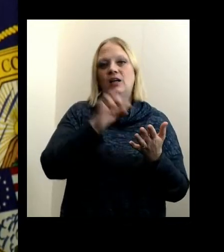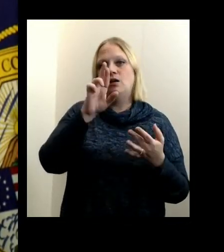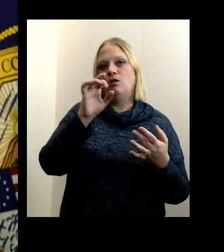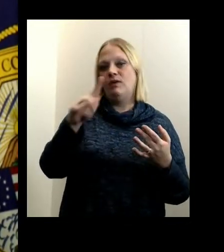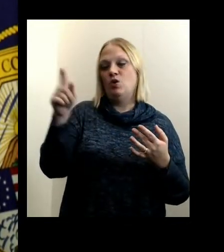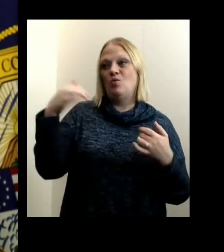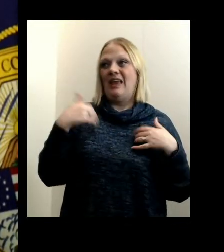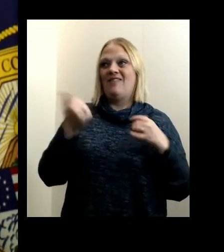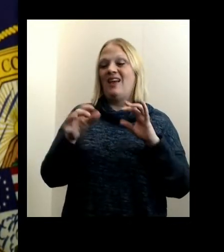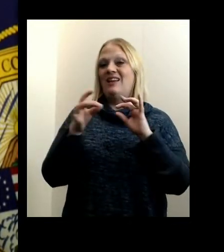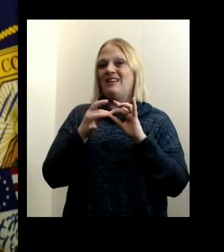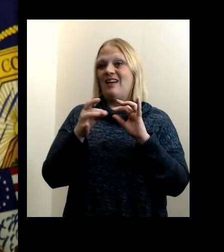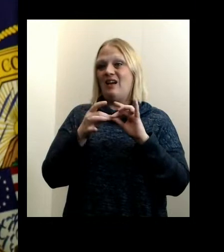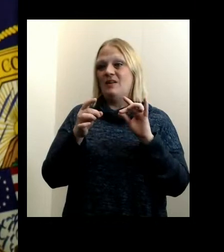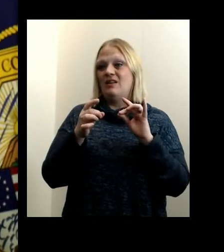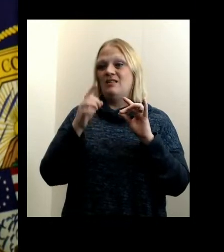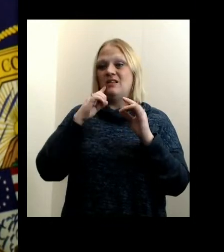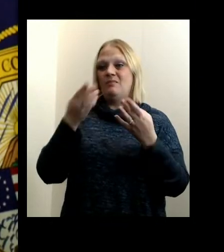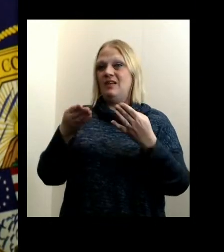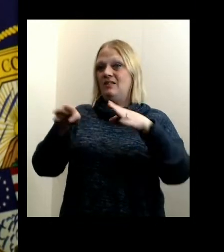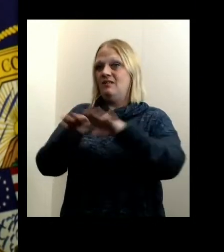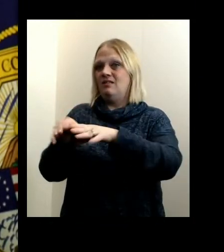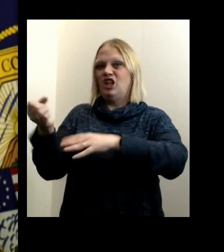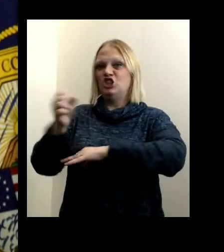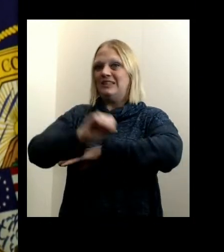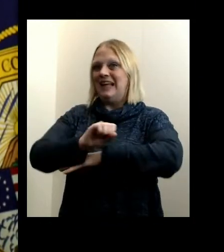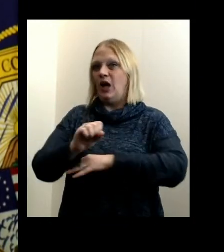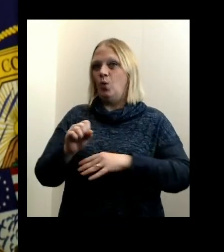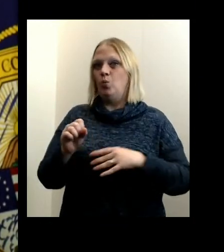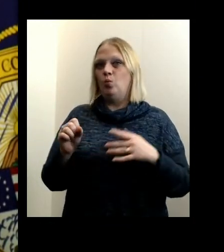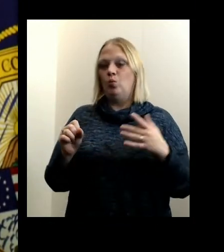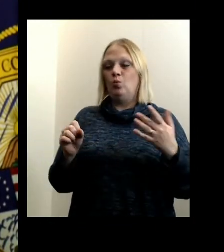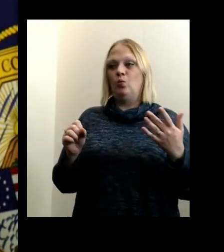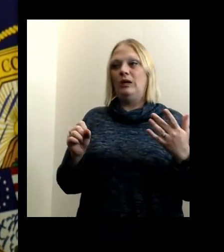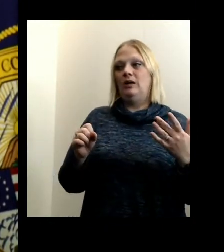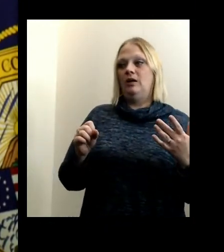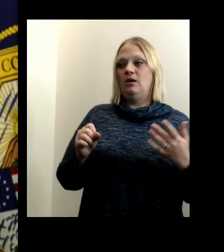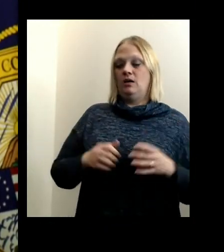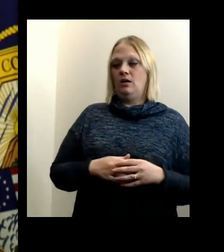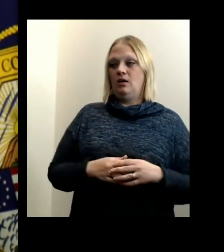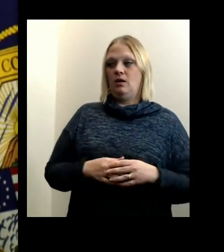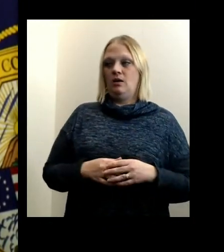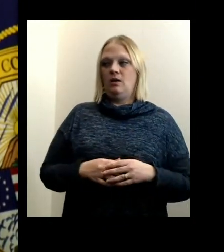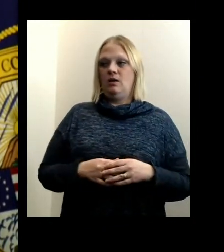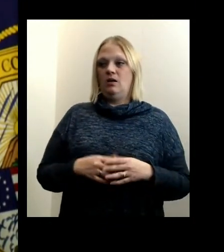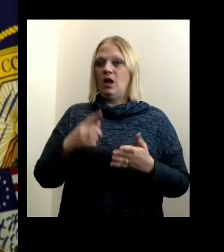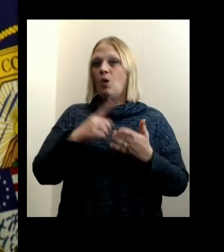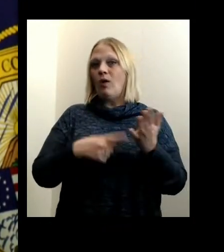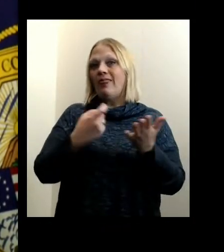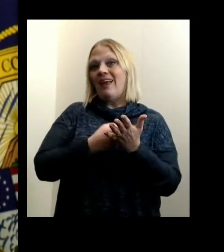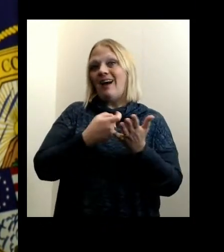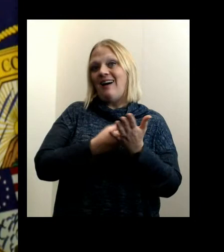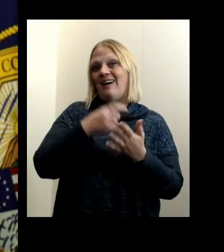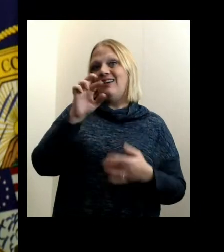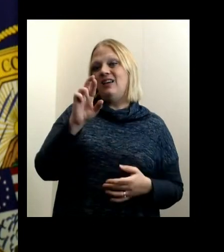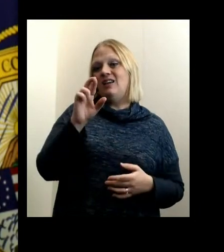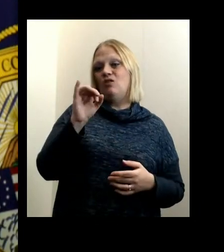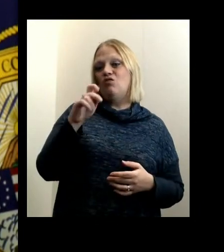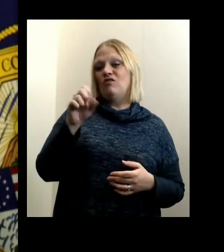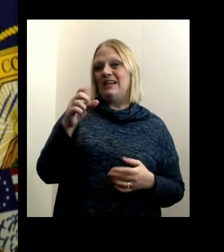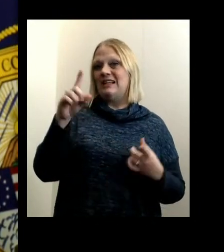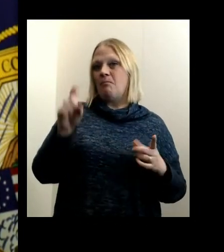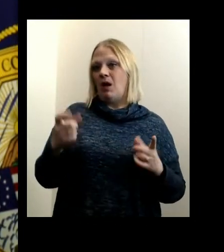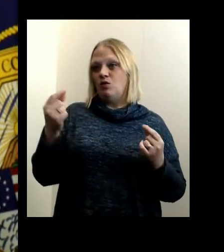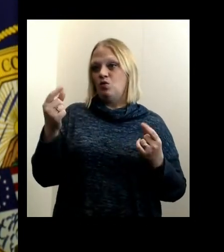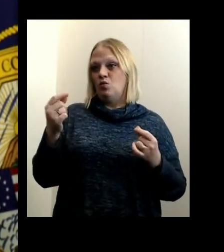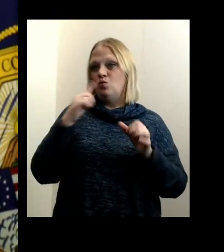comments on it being shut down and what these hockey rinks need to do to avoid being